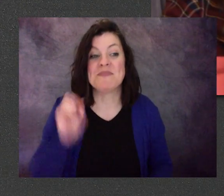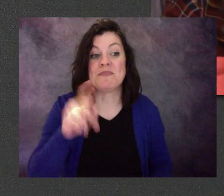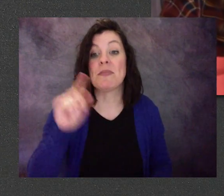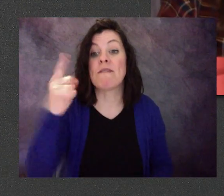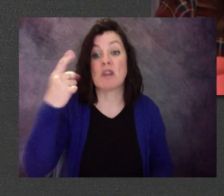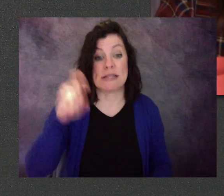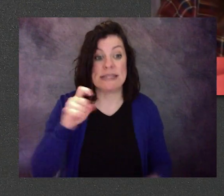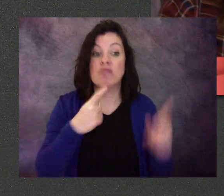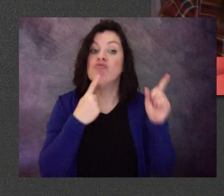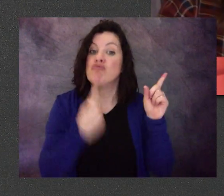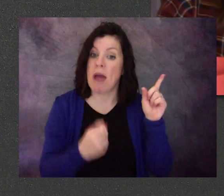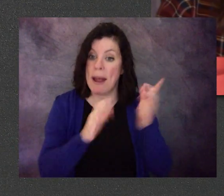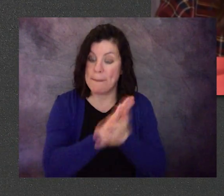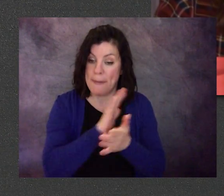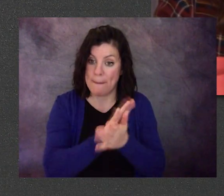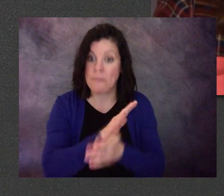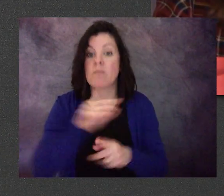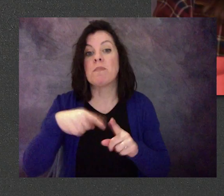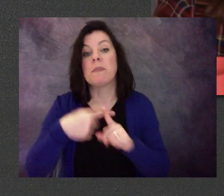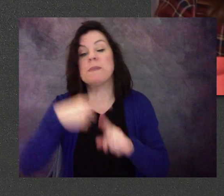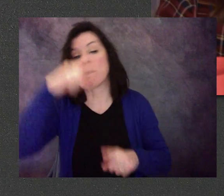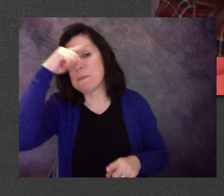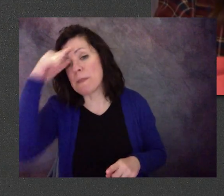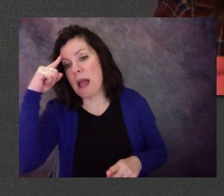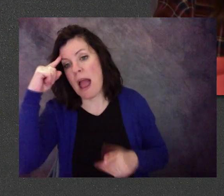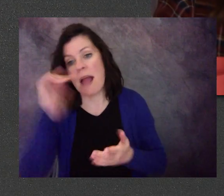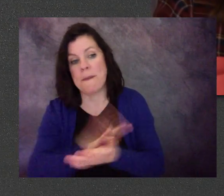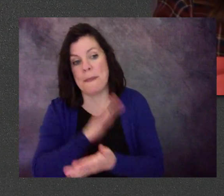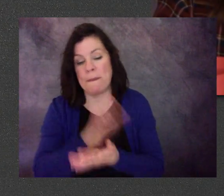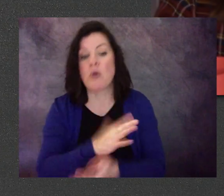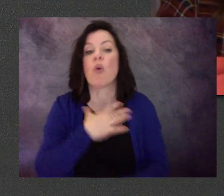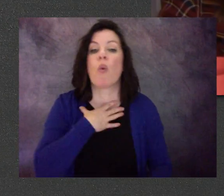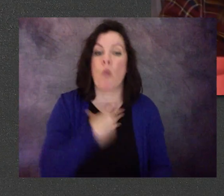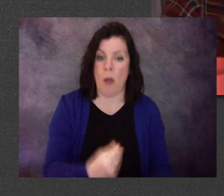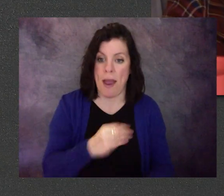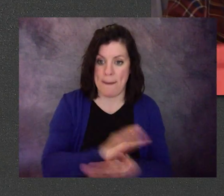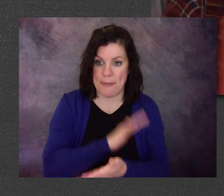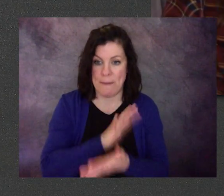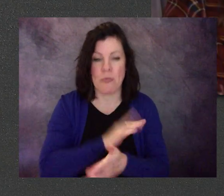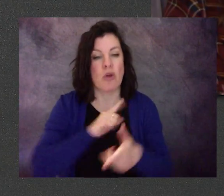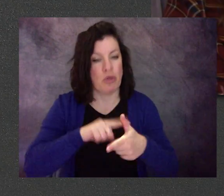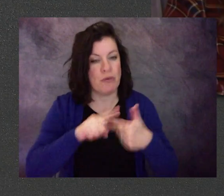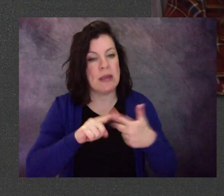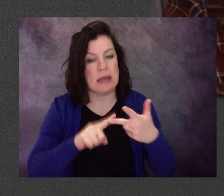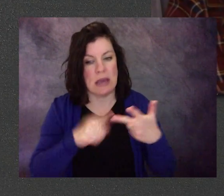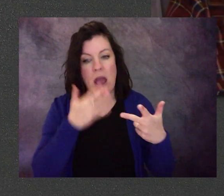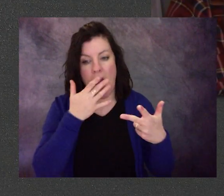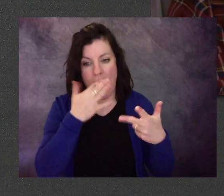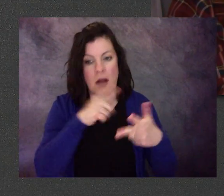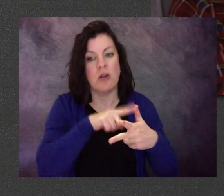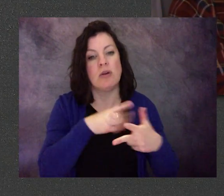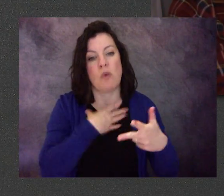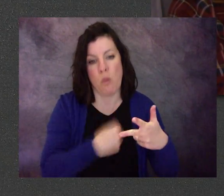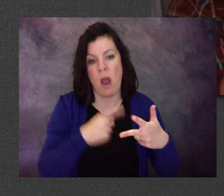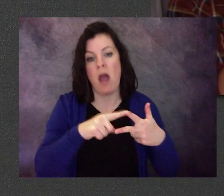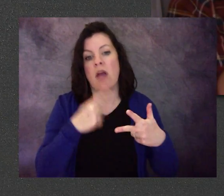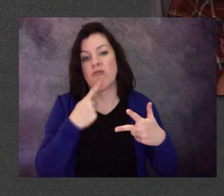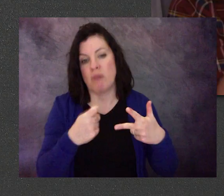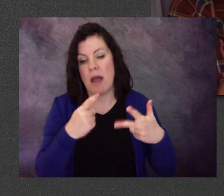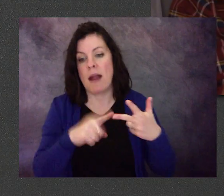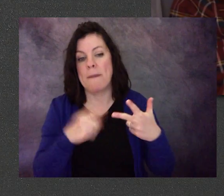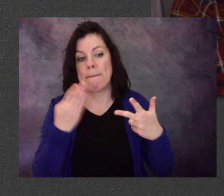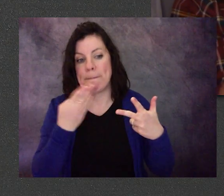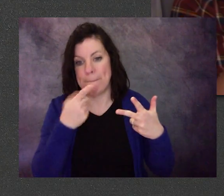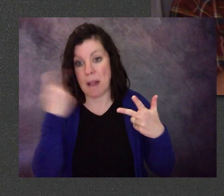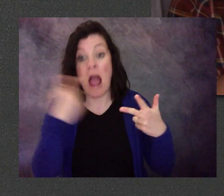paper, black paper, and white paper. We're going to take our red paper and we are going to roll it into